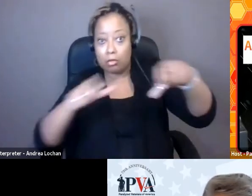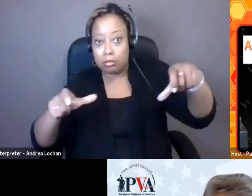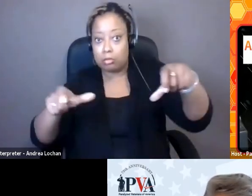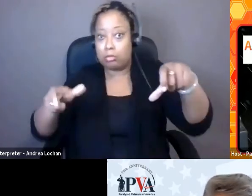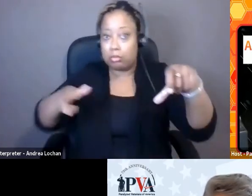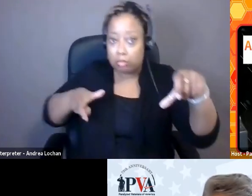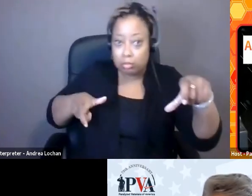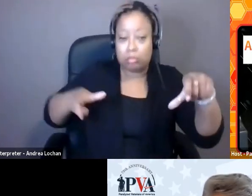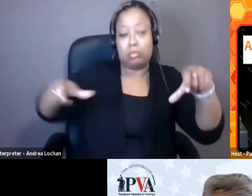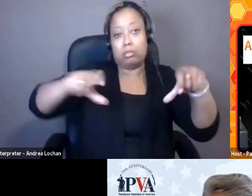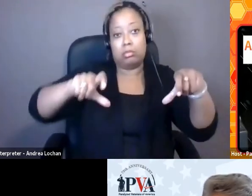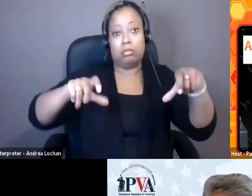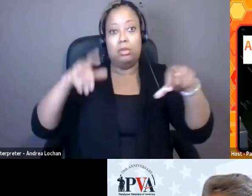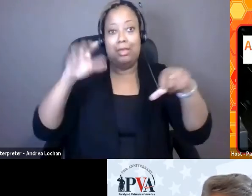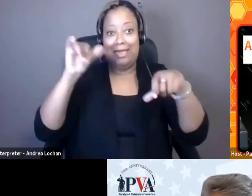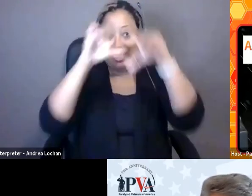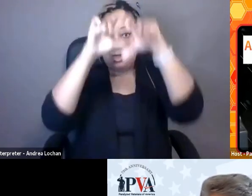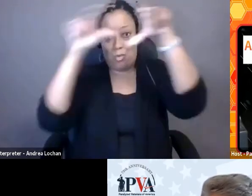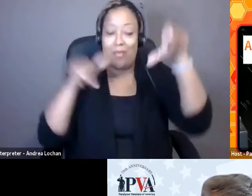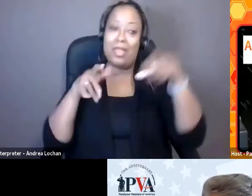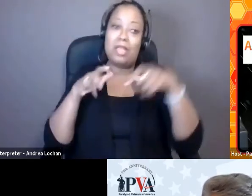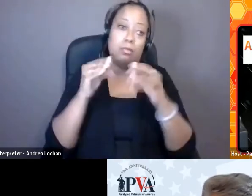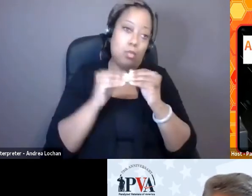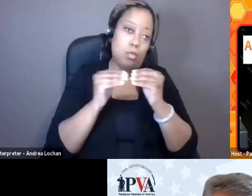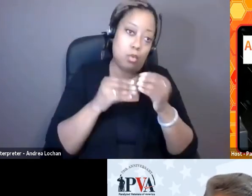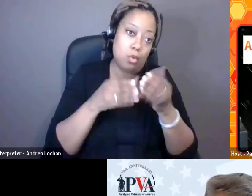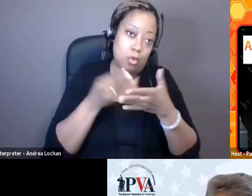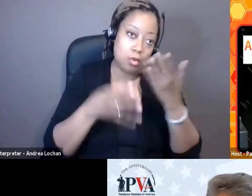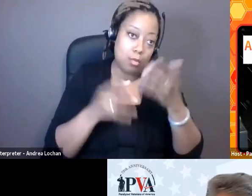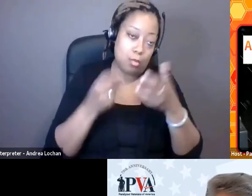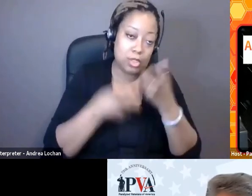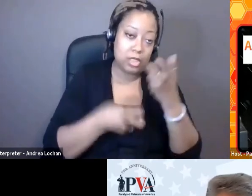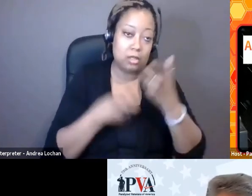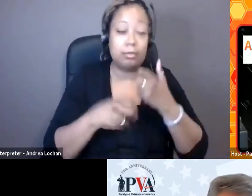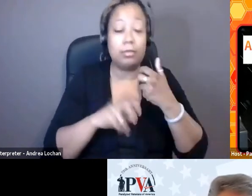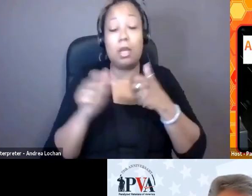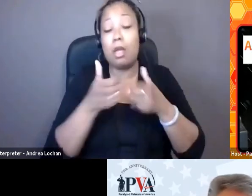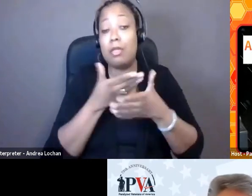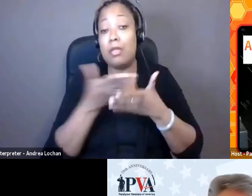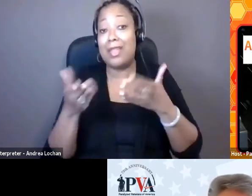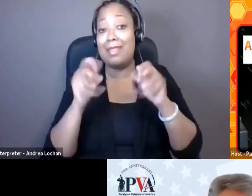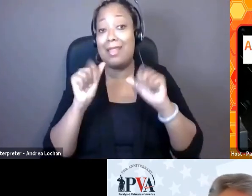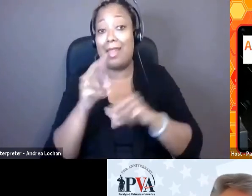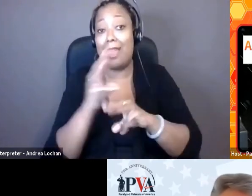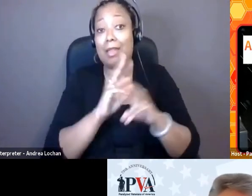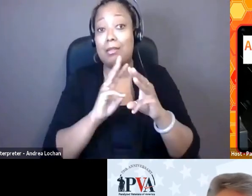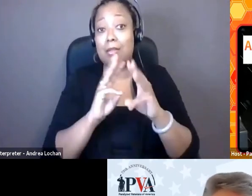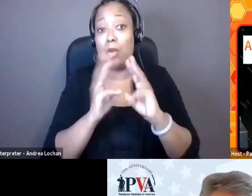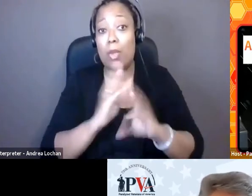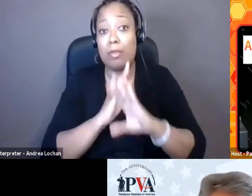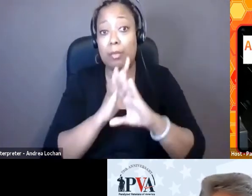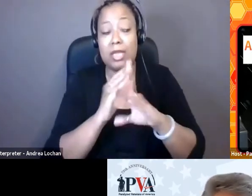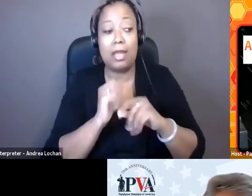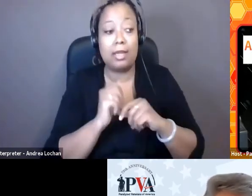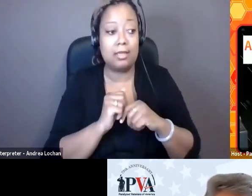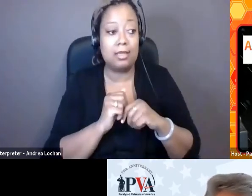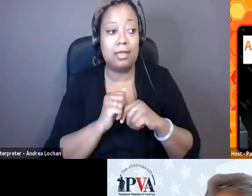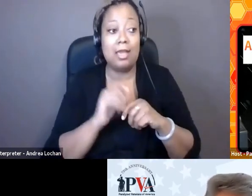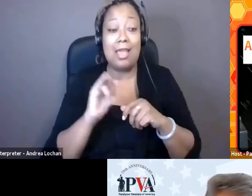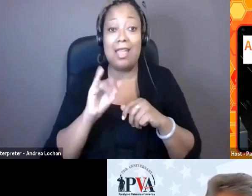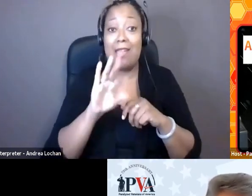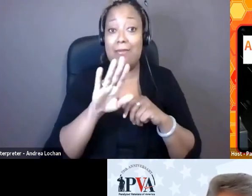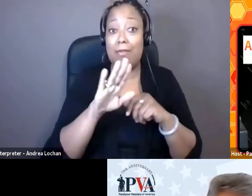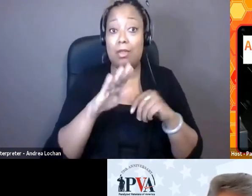you want to, one thing that can certainly help weather protect a ramp is if it's sloped and it